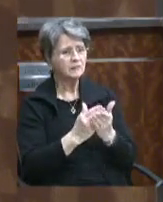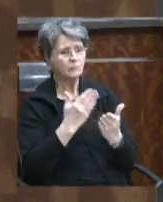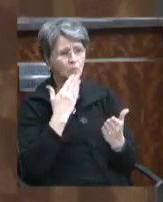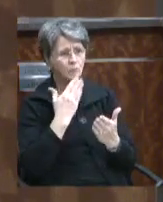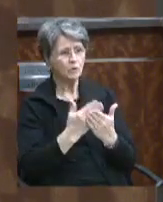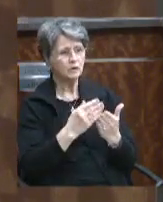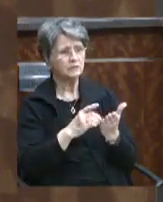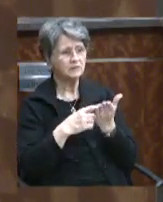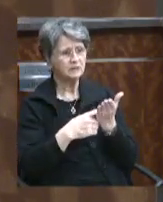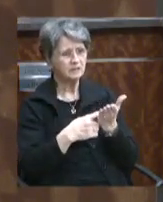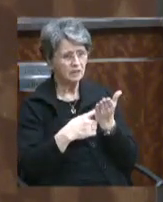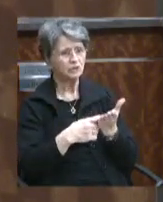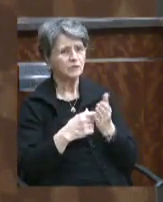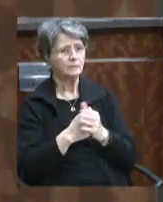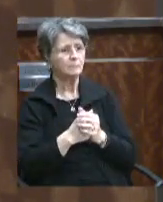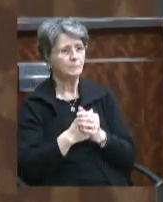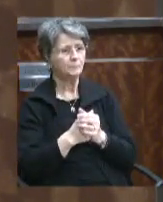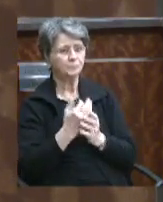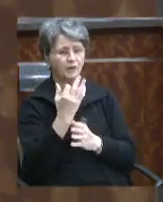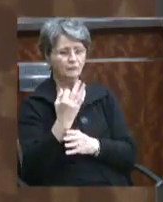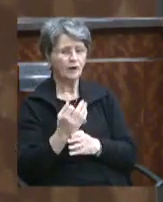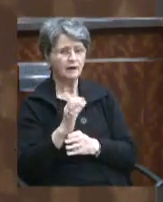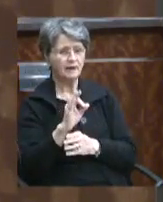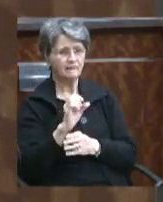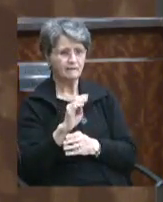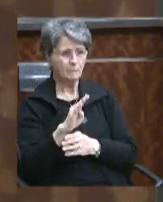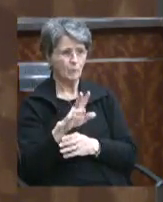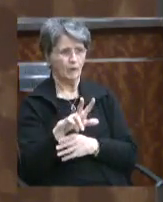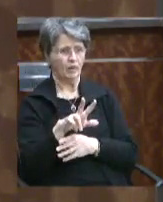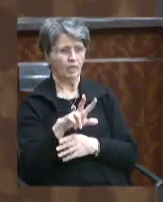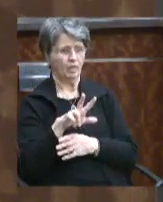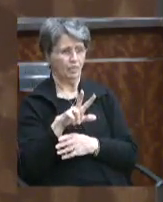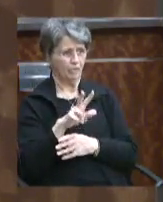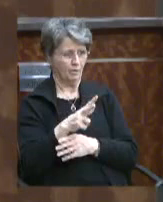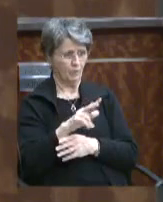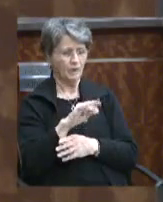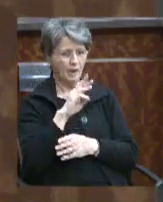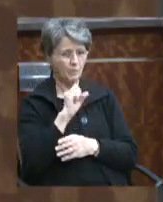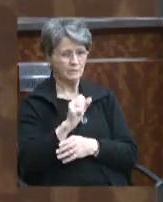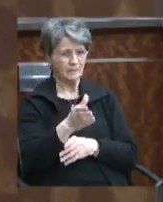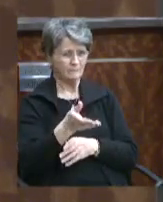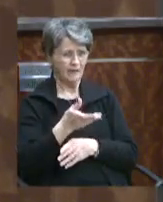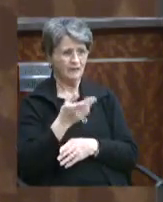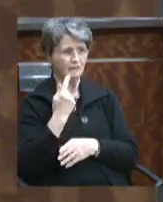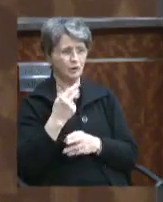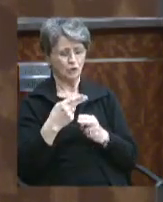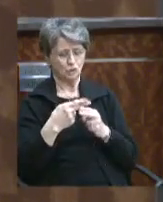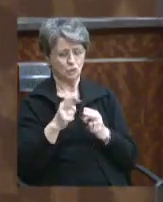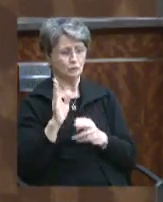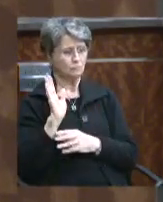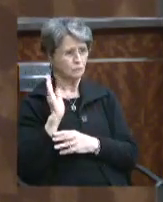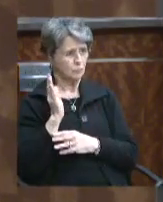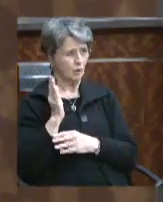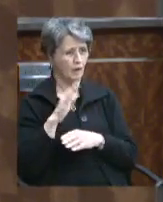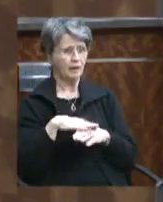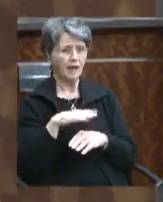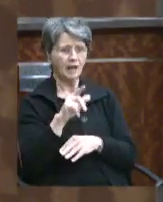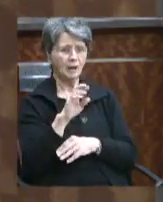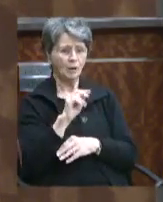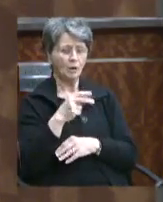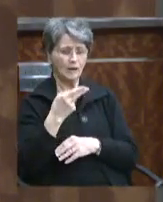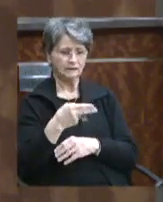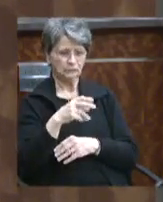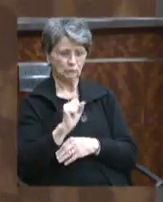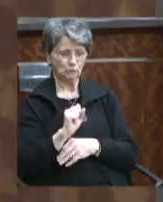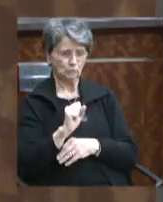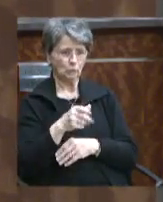discussion. Friday, February 3rd, was invited to give a short talk at Laurel High School during their